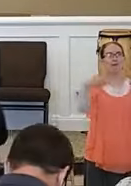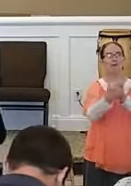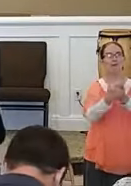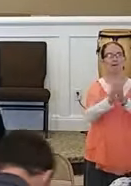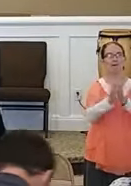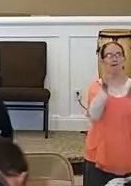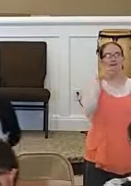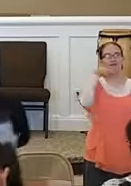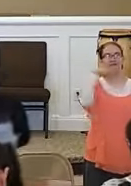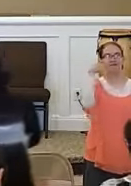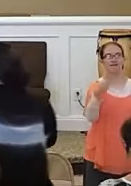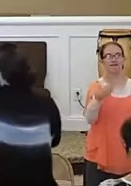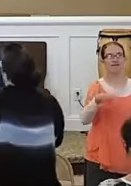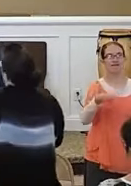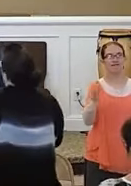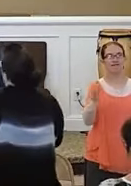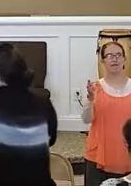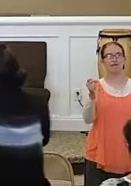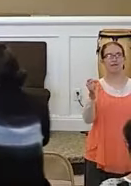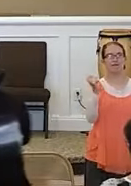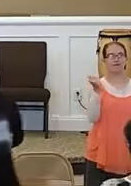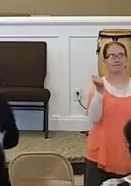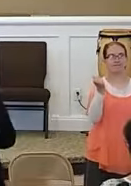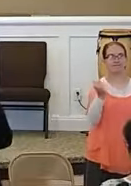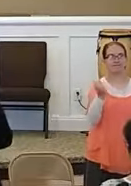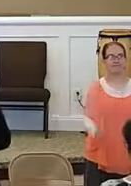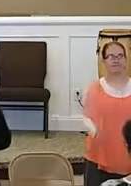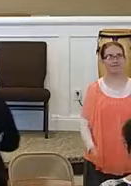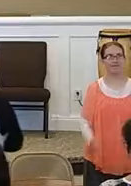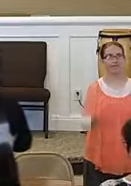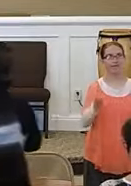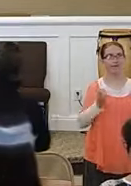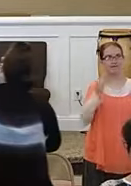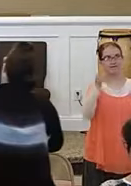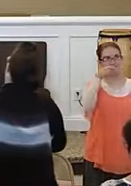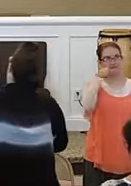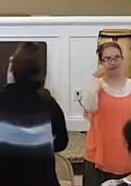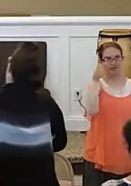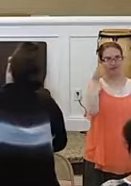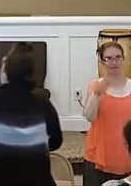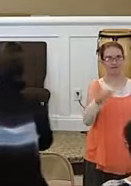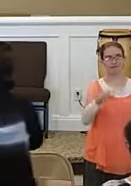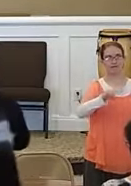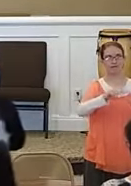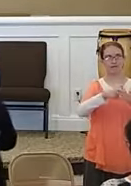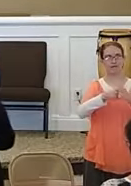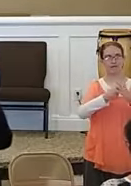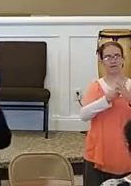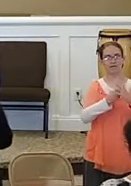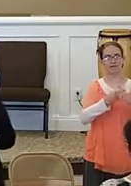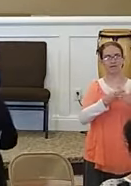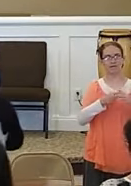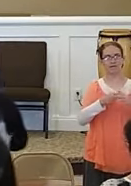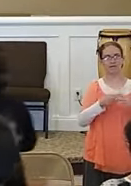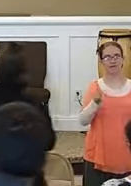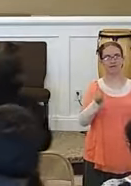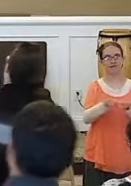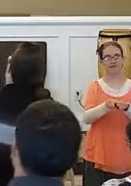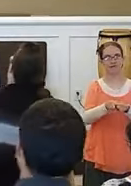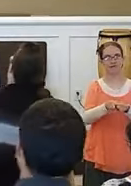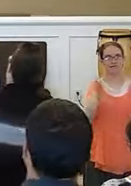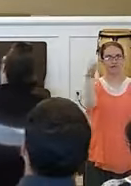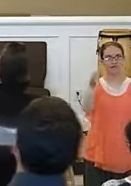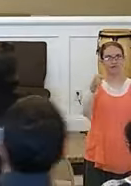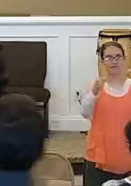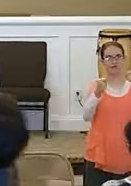the Bible said, from that very moment. Amen. I want to say, at the beginning of this, we are still trying to